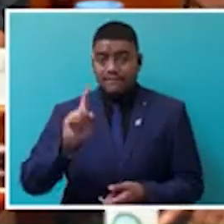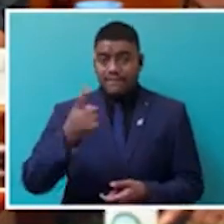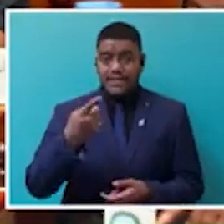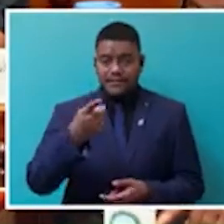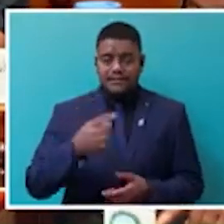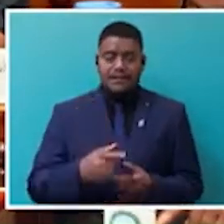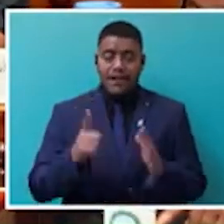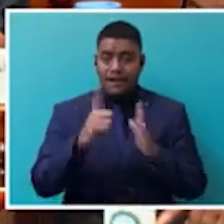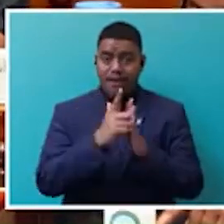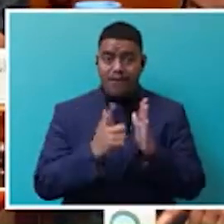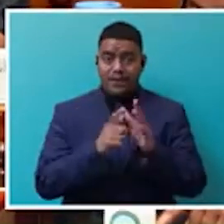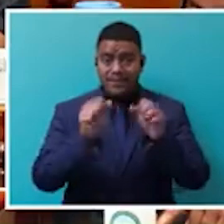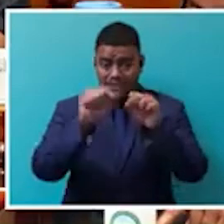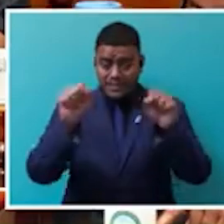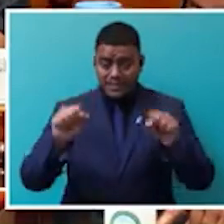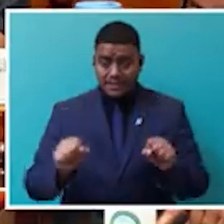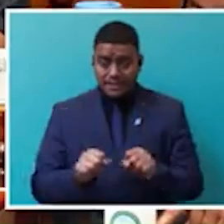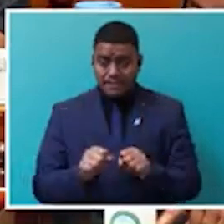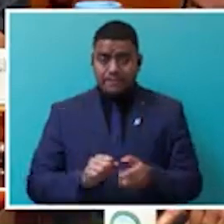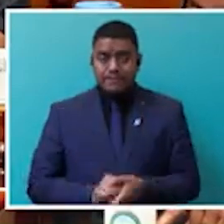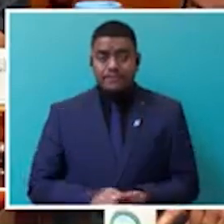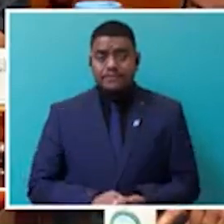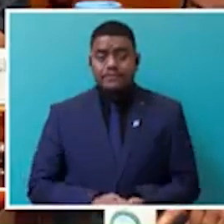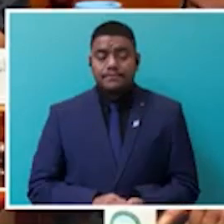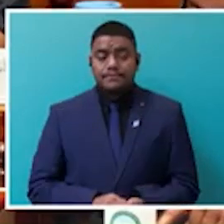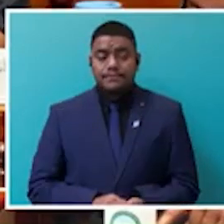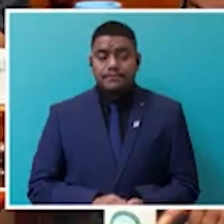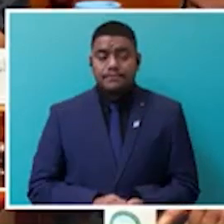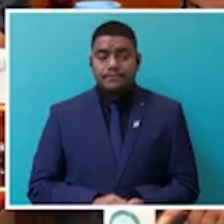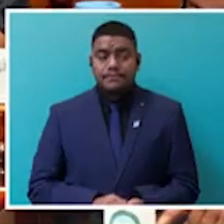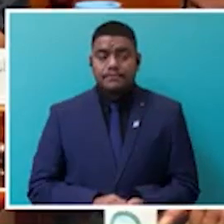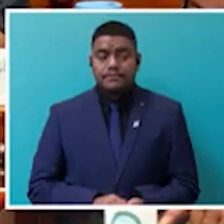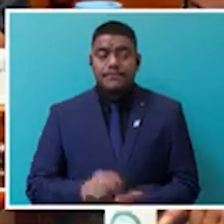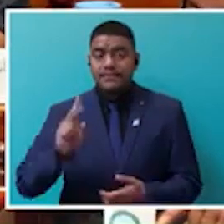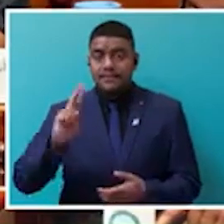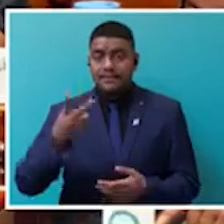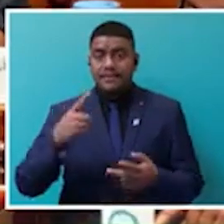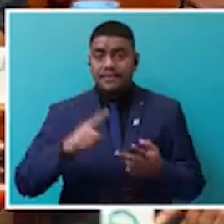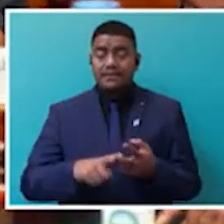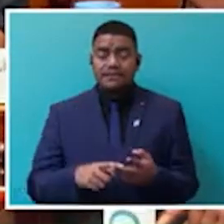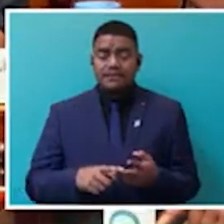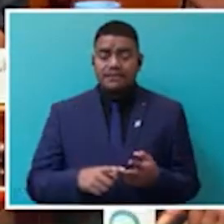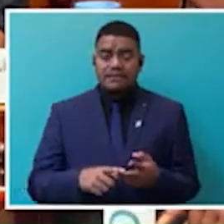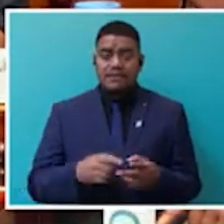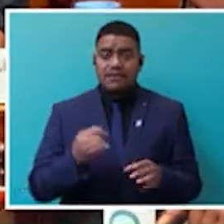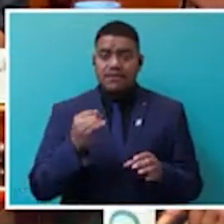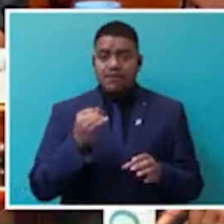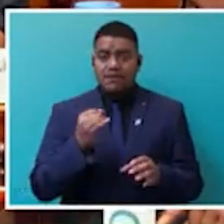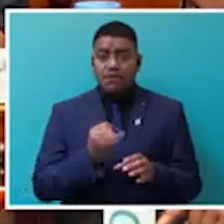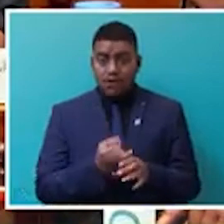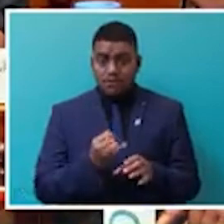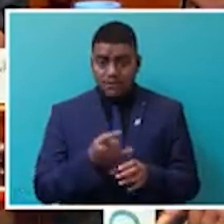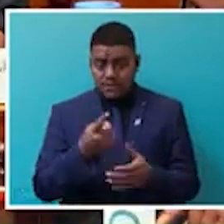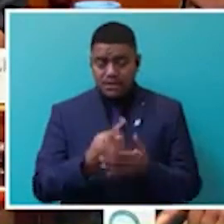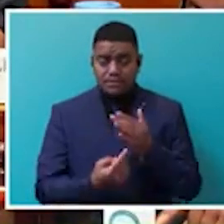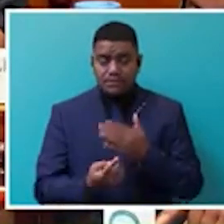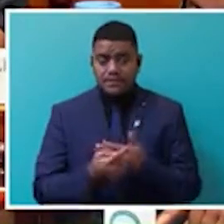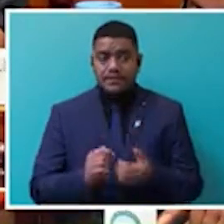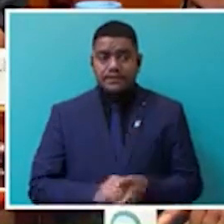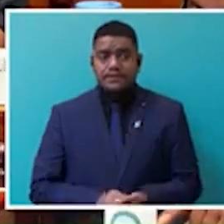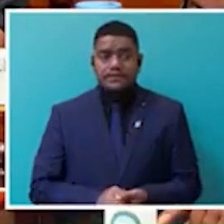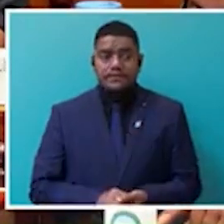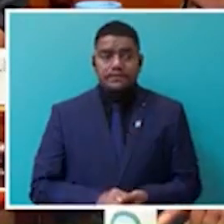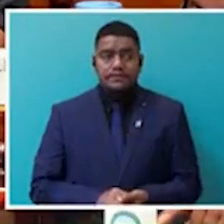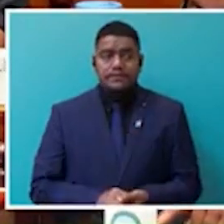system efficiency and backlog reduction. The second pillar is the anti-corruption and oversight. The third pillar is the registry and